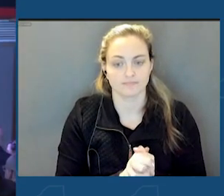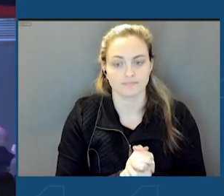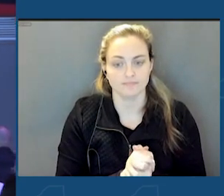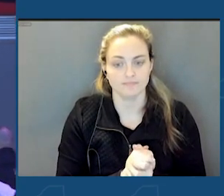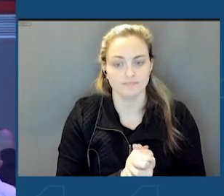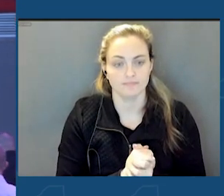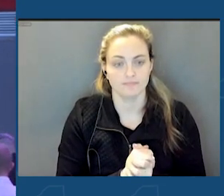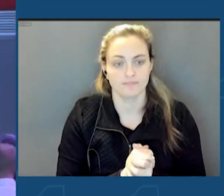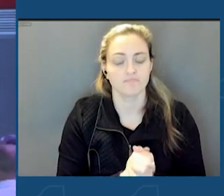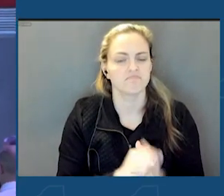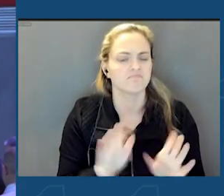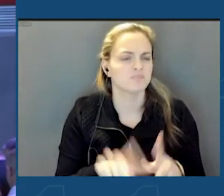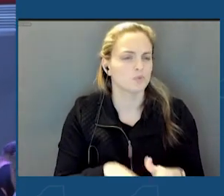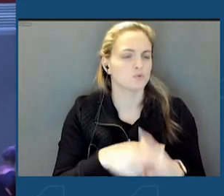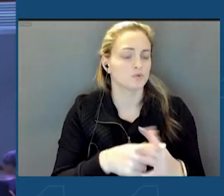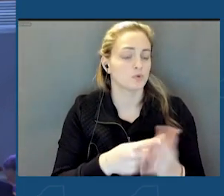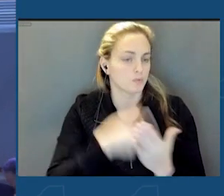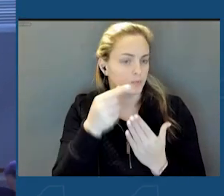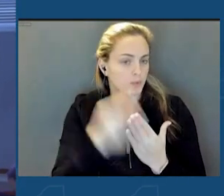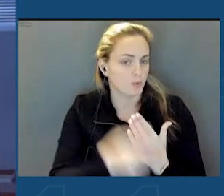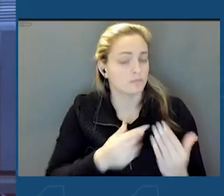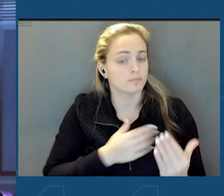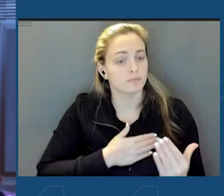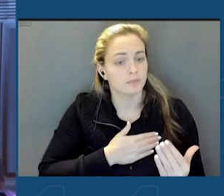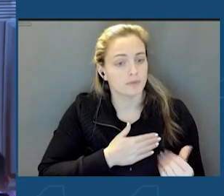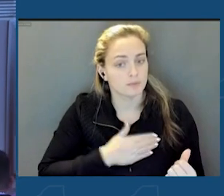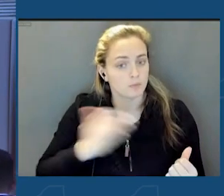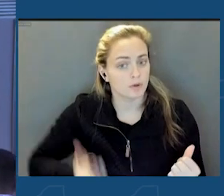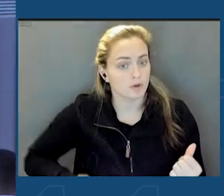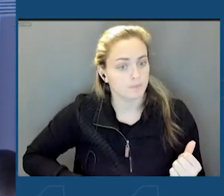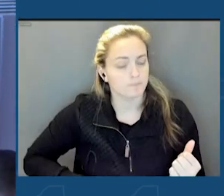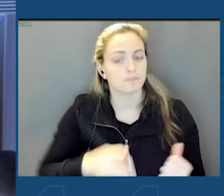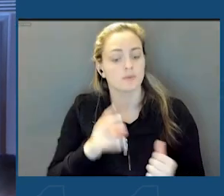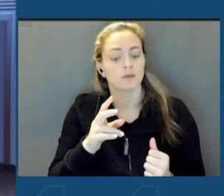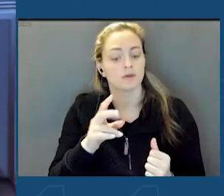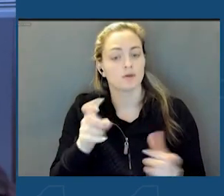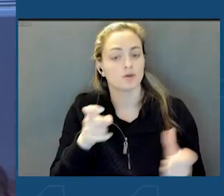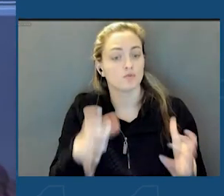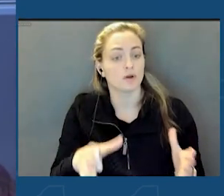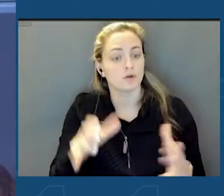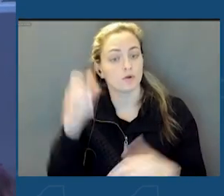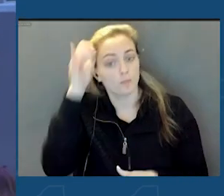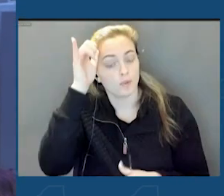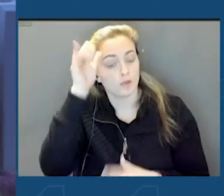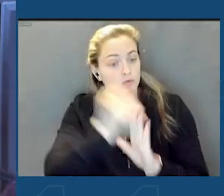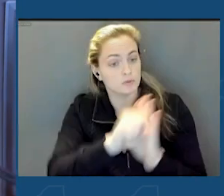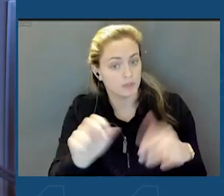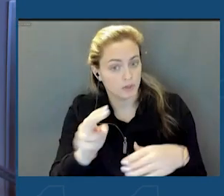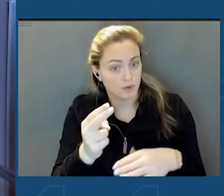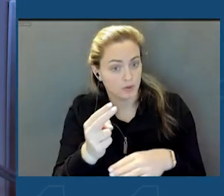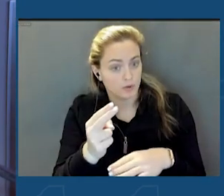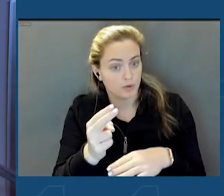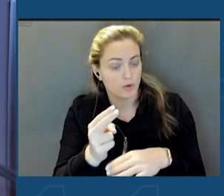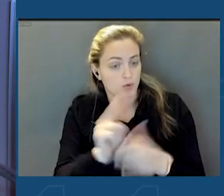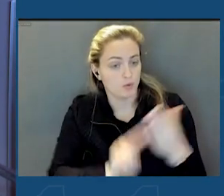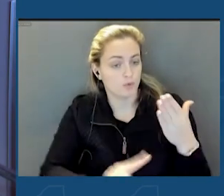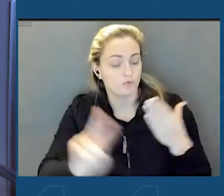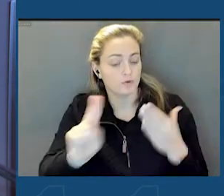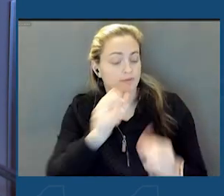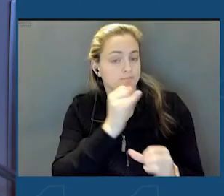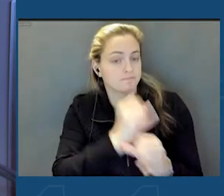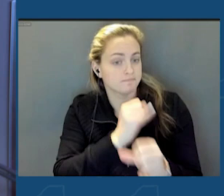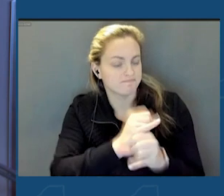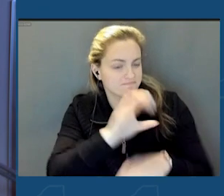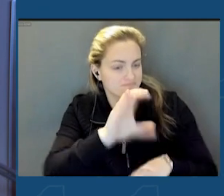To open our program, please welcome Director of Buffalo State University Campus Ministry, Father